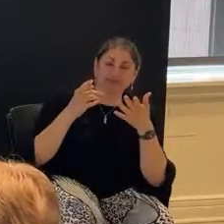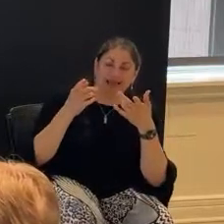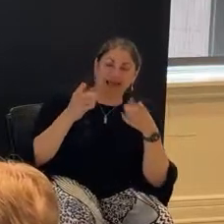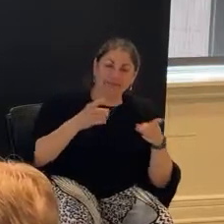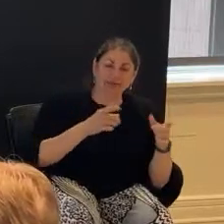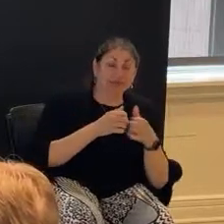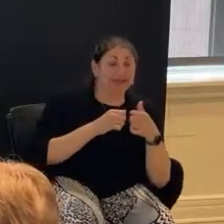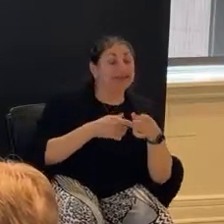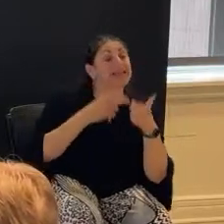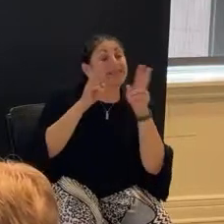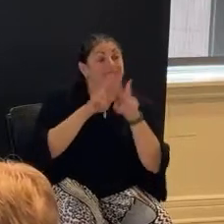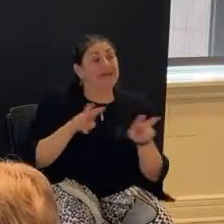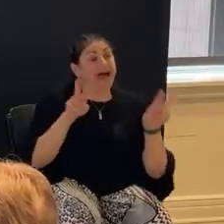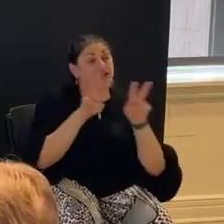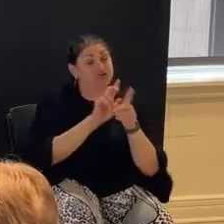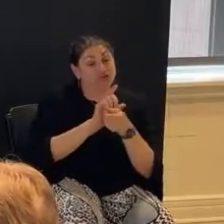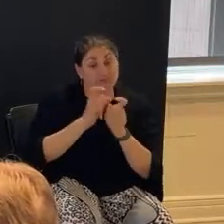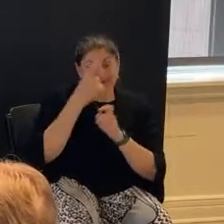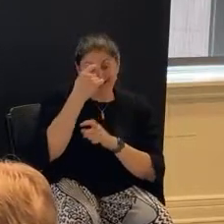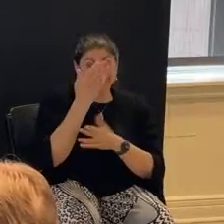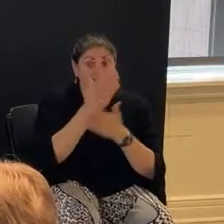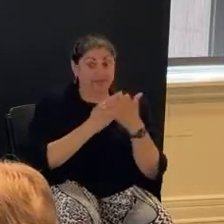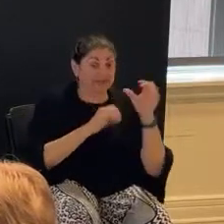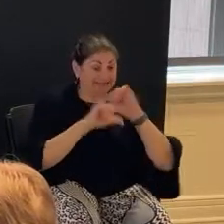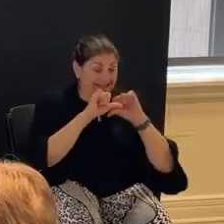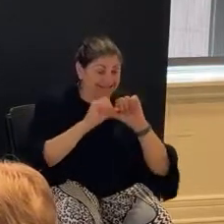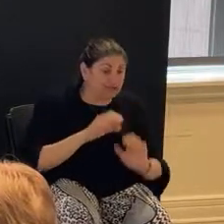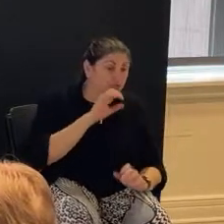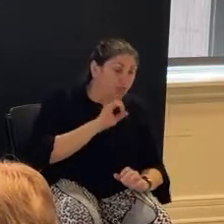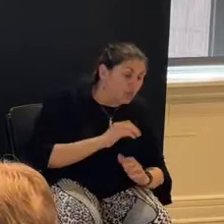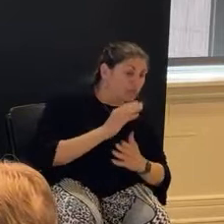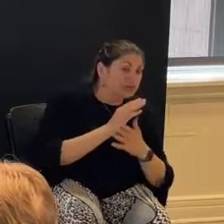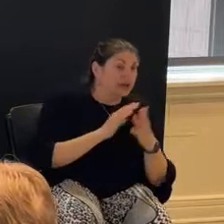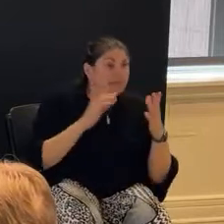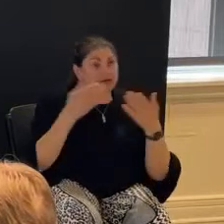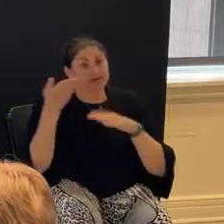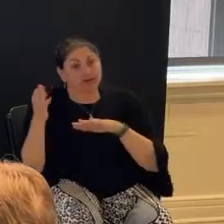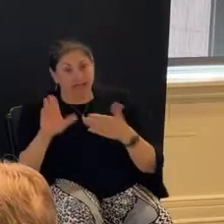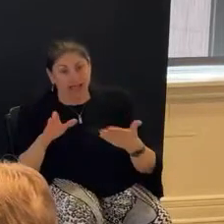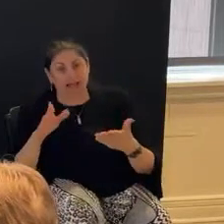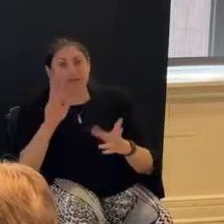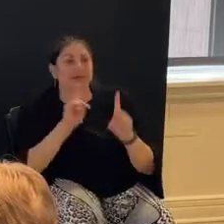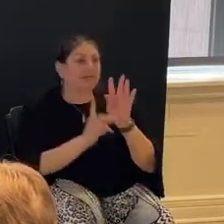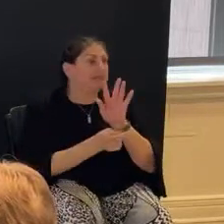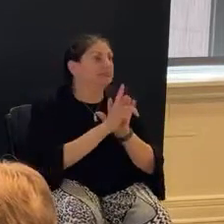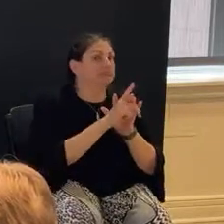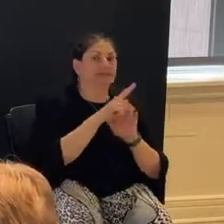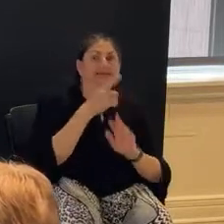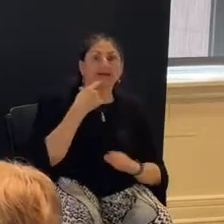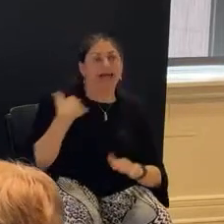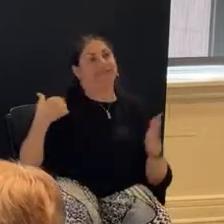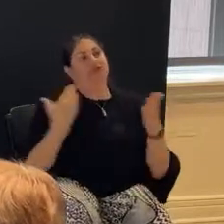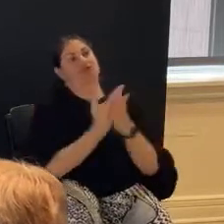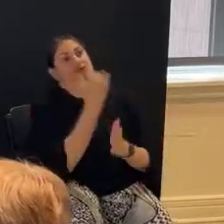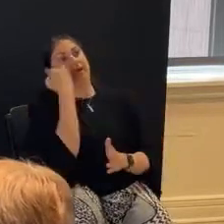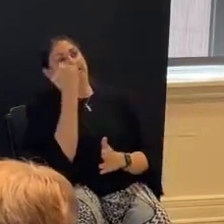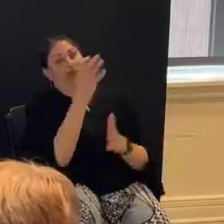scientists who are working there are old and some are dead and, you know, people are coming in with new ideas about what the space should be used for.